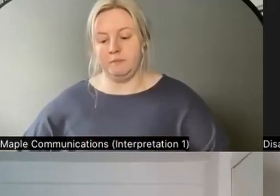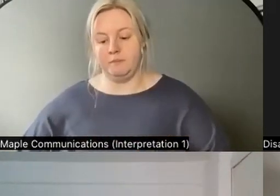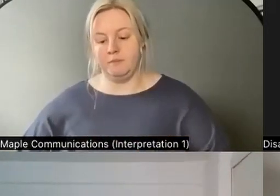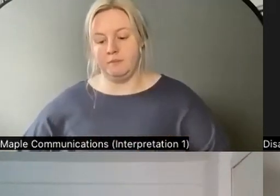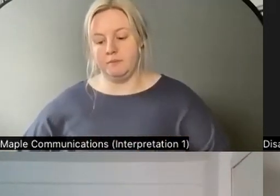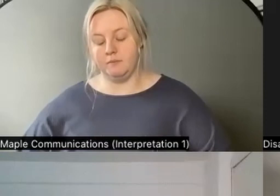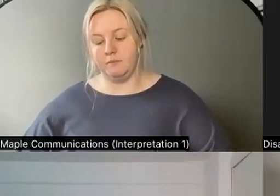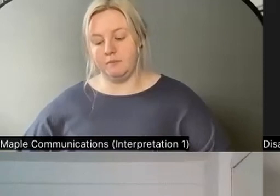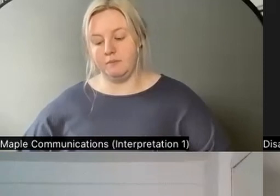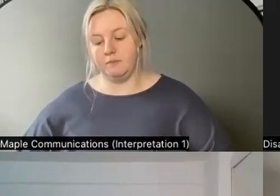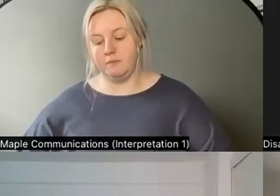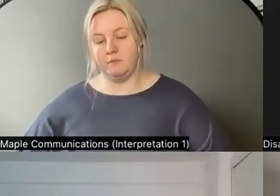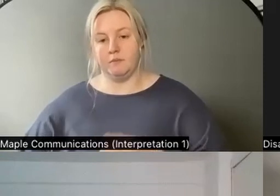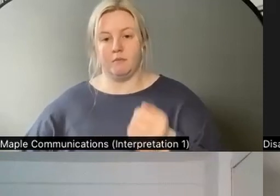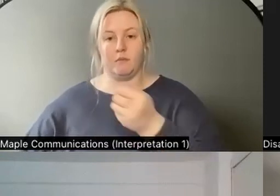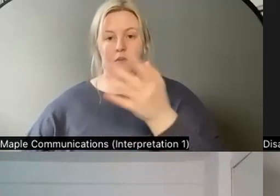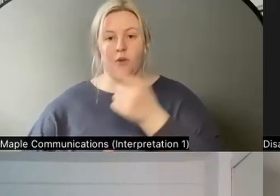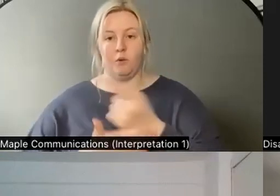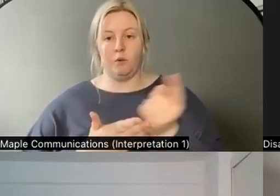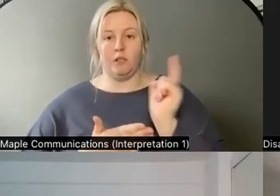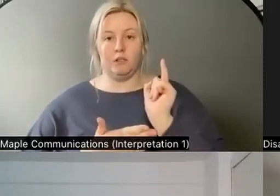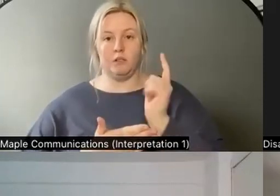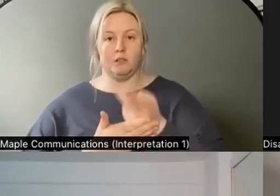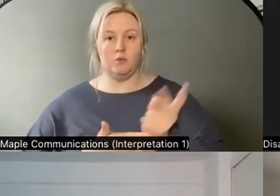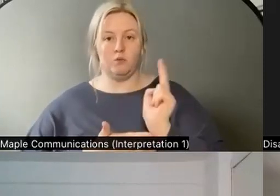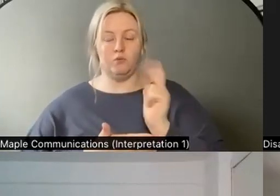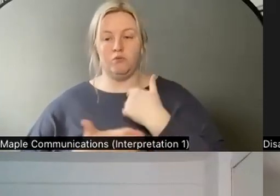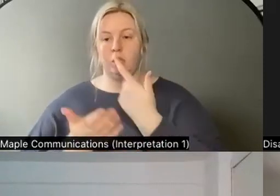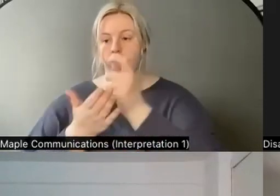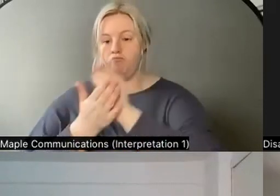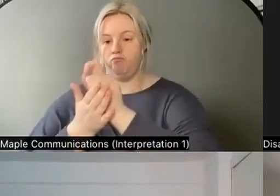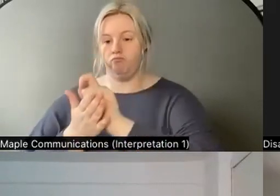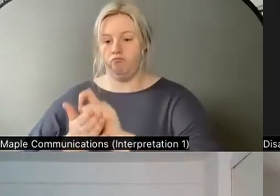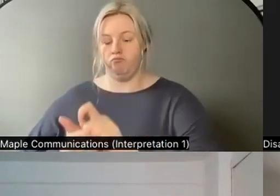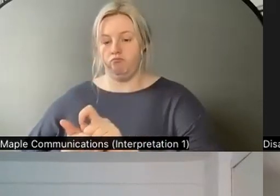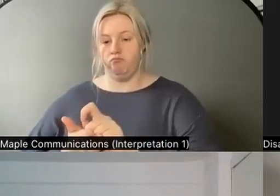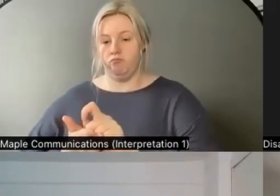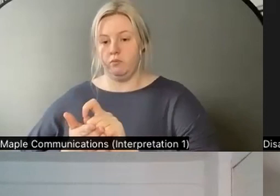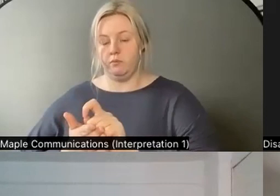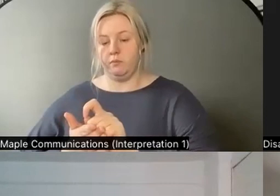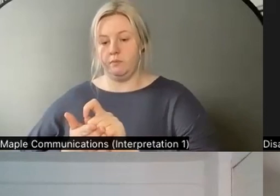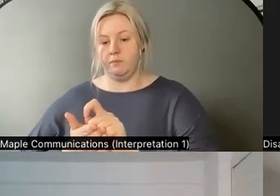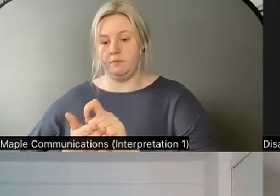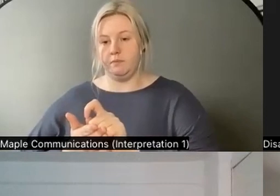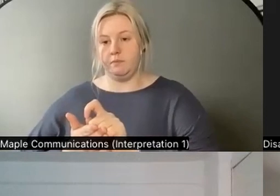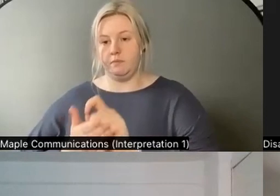a few weeks ago, I wrote about the fact that I think this MAID law